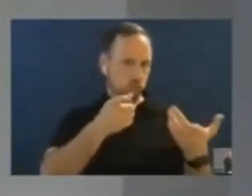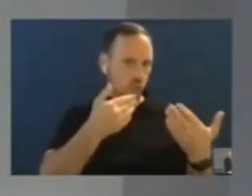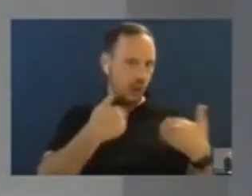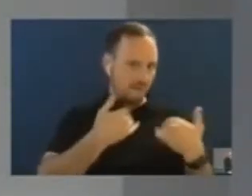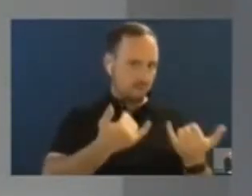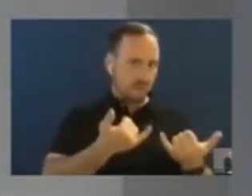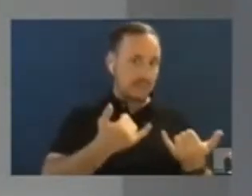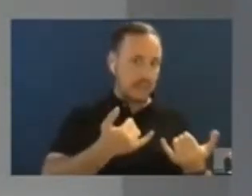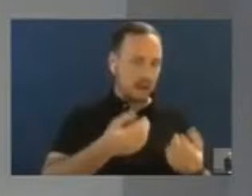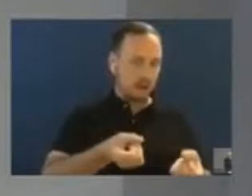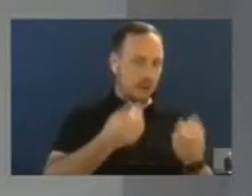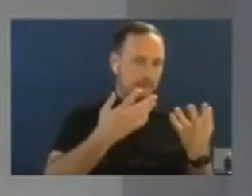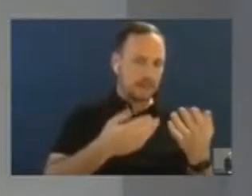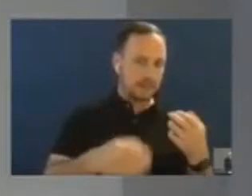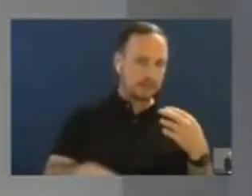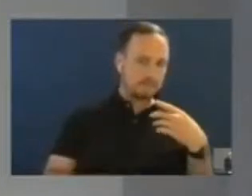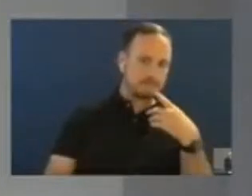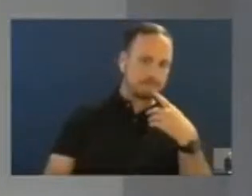a estimated